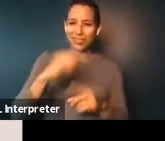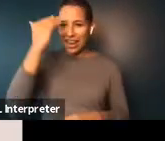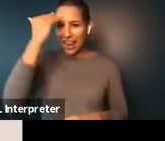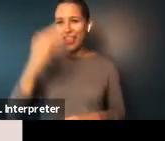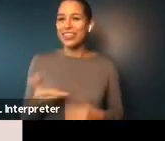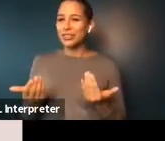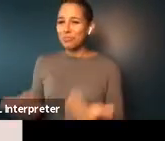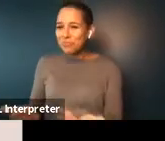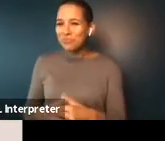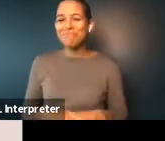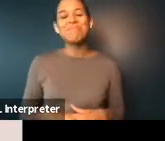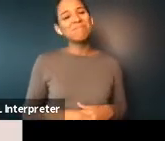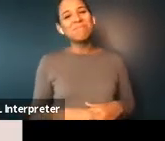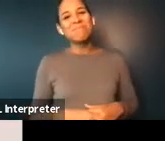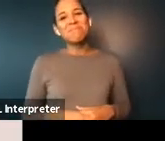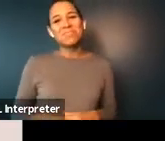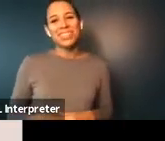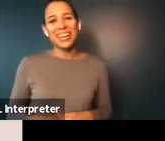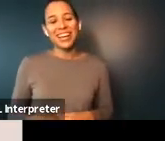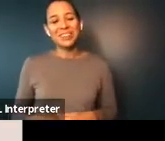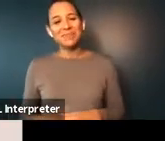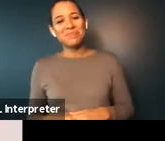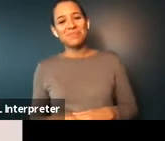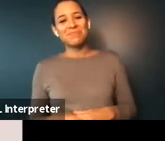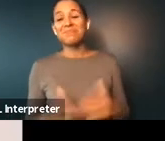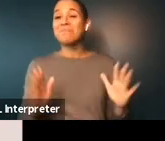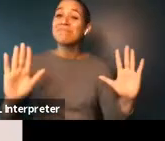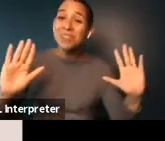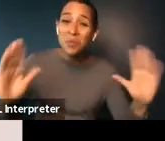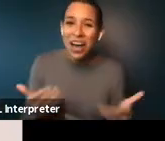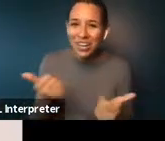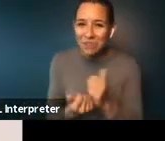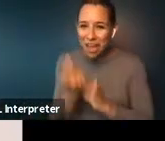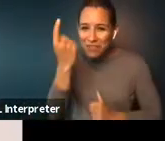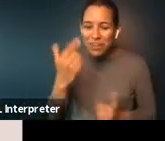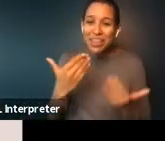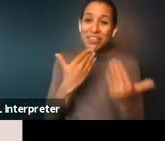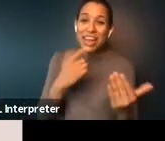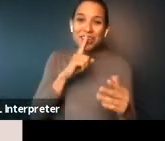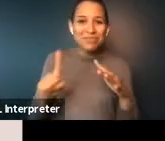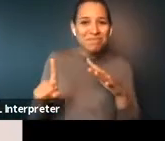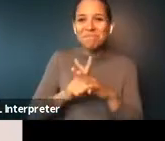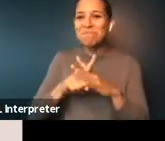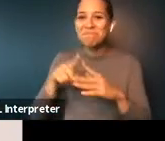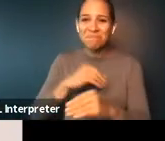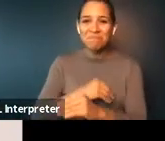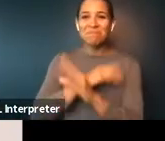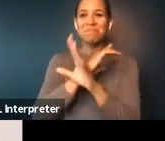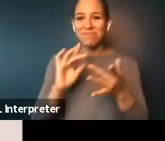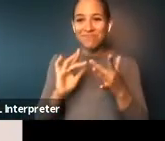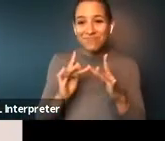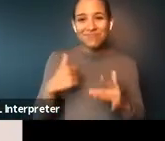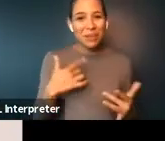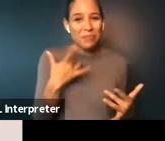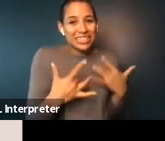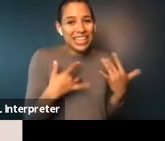Yeah, Amber, everyone, welcome. And thank you guys so much for coming. Amber, I'm super excited to be in conversation